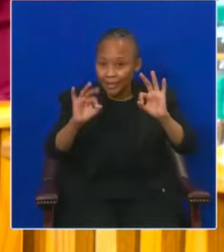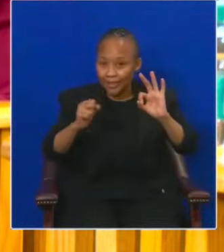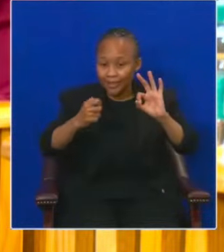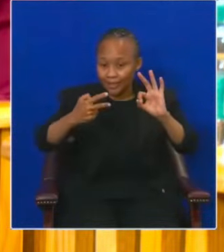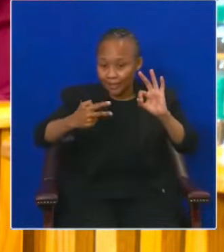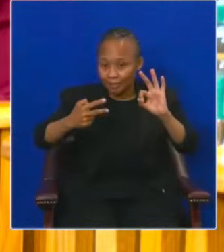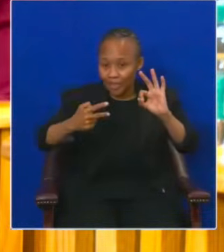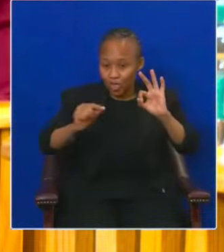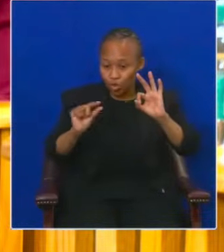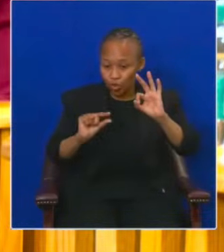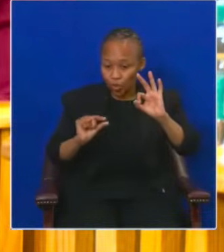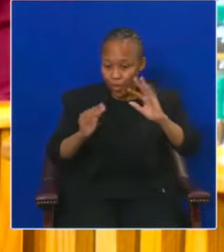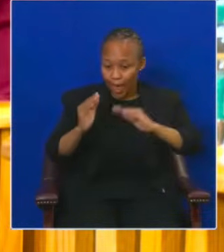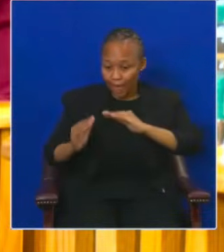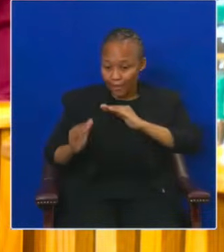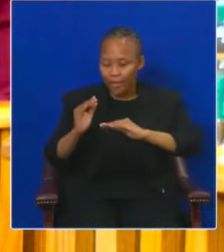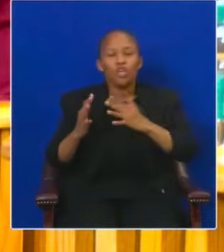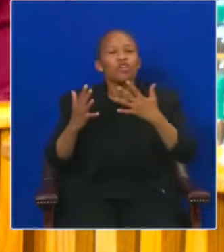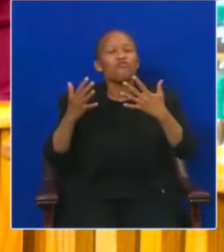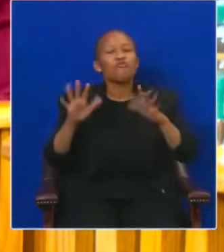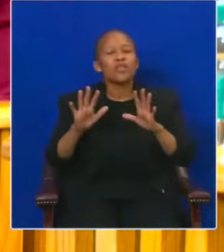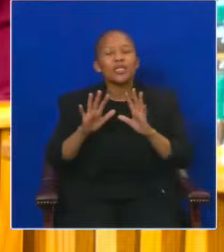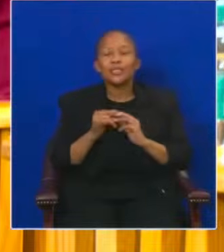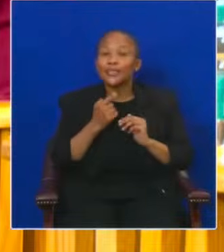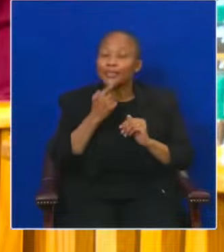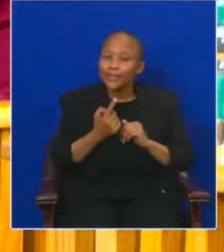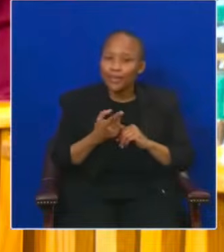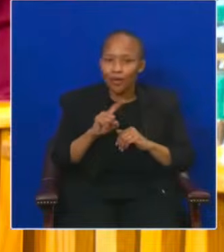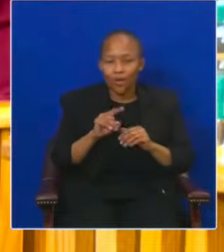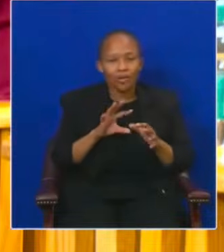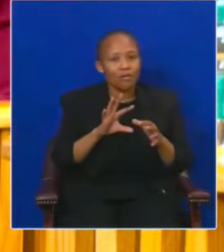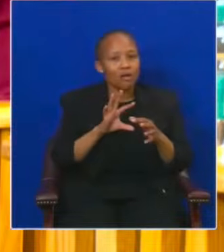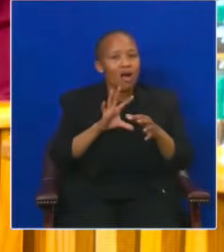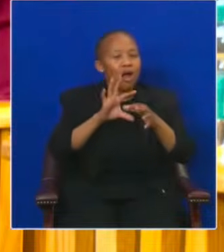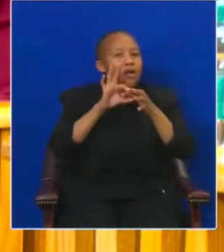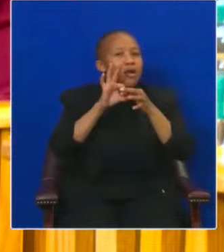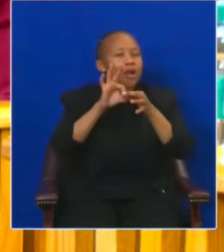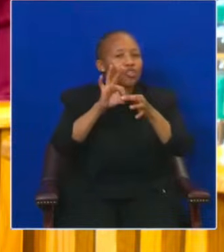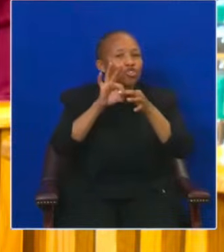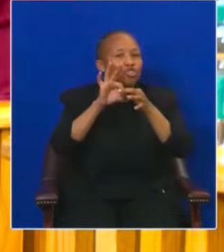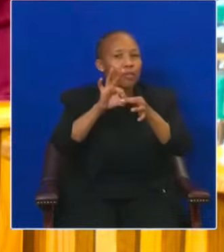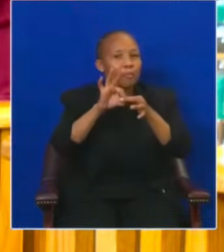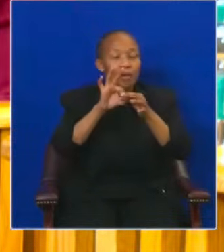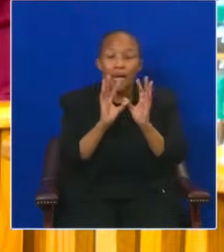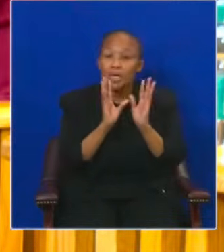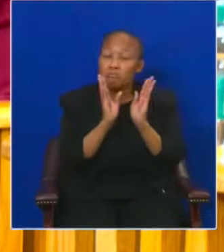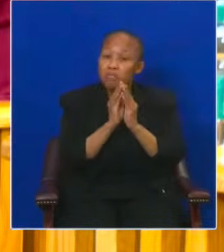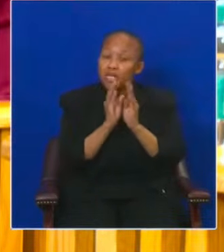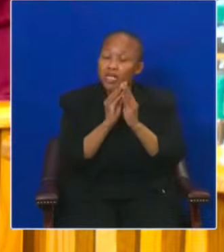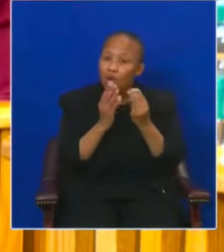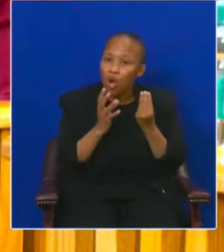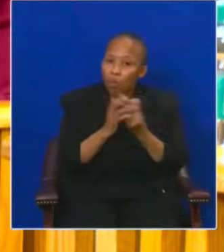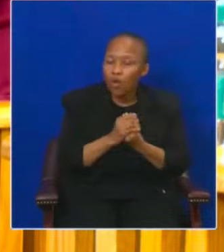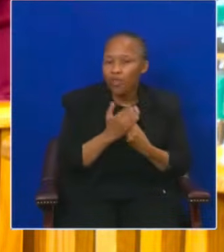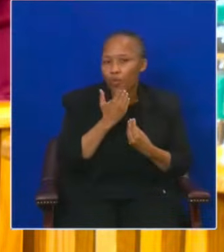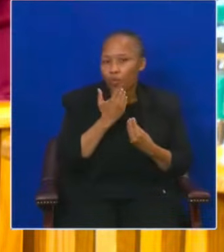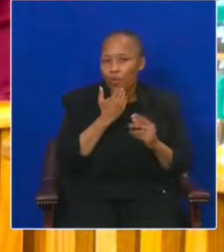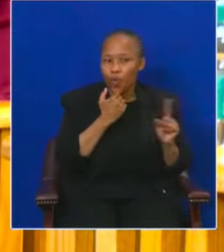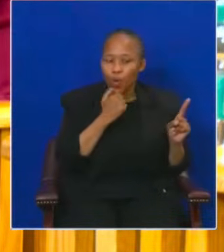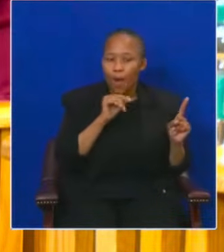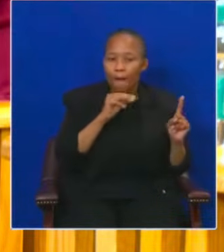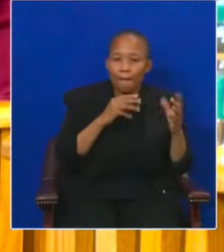the relationship and the intended meeting between Mr. Matlala and the Minister of Police